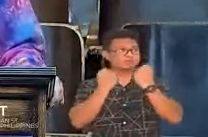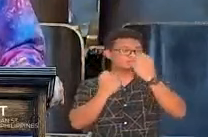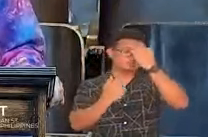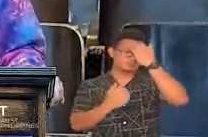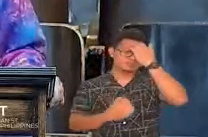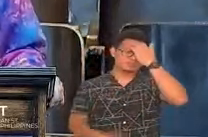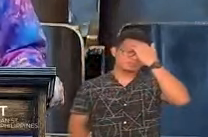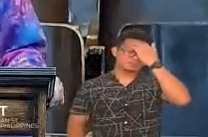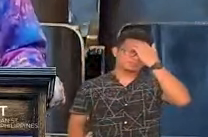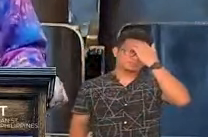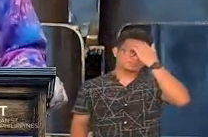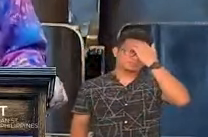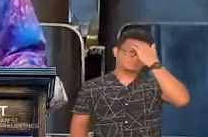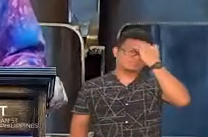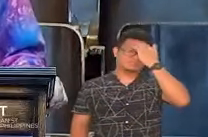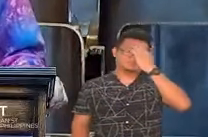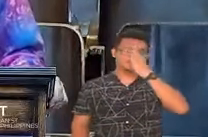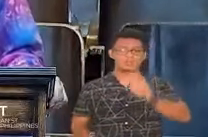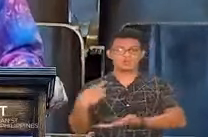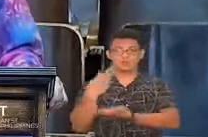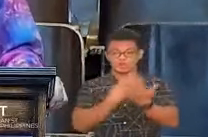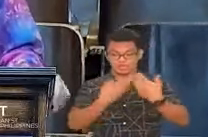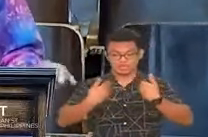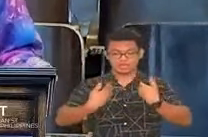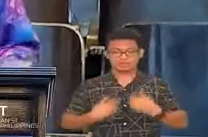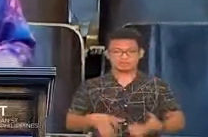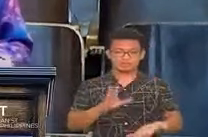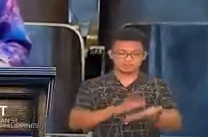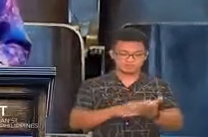you have to learn some sign language.